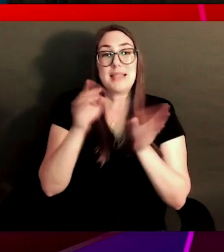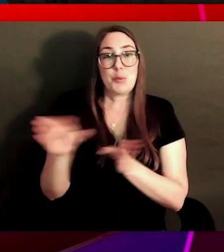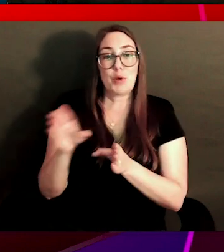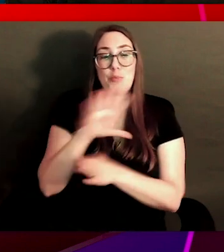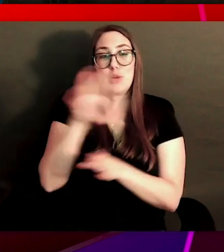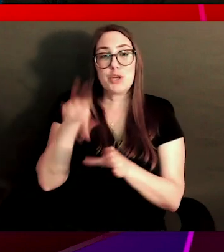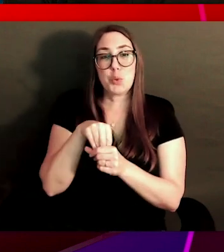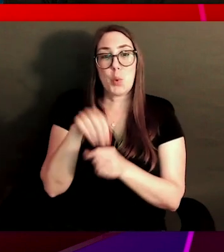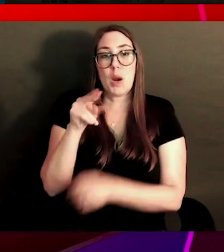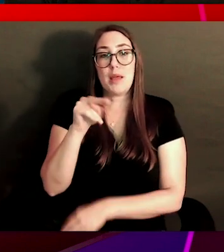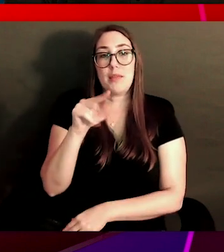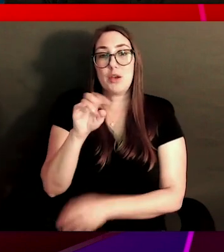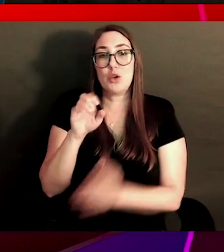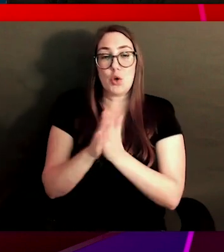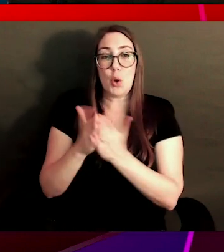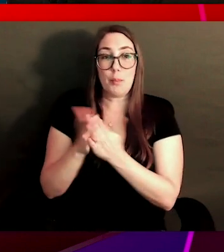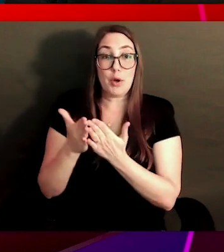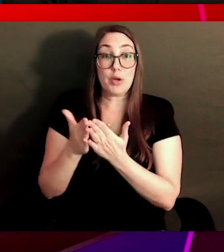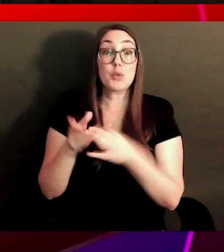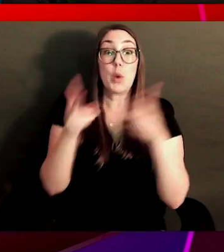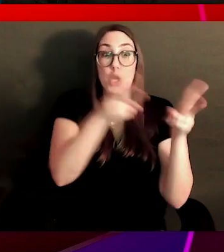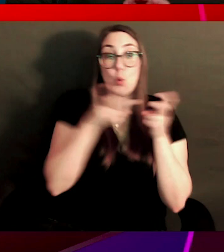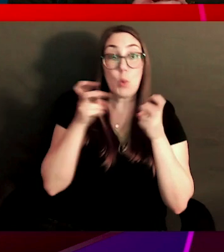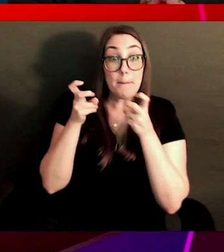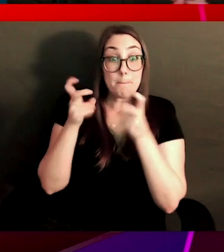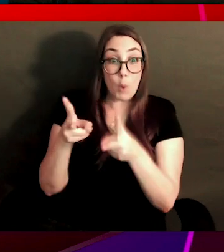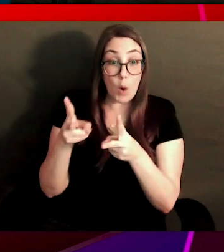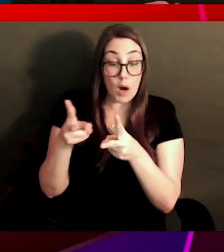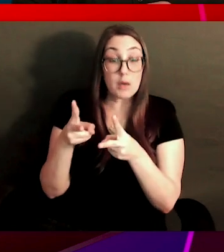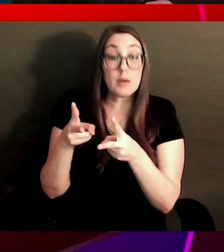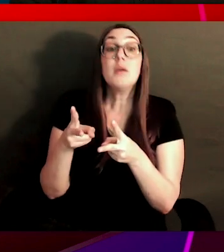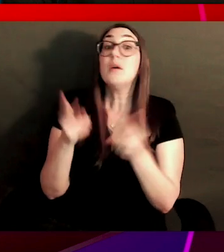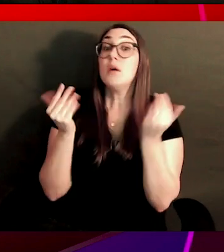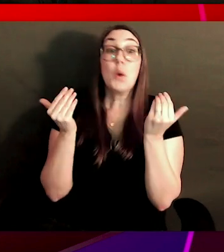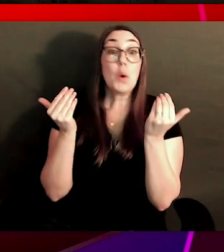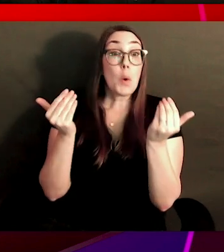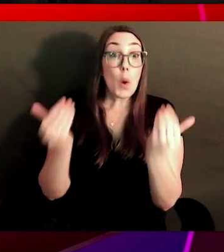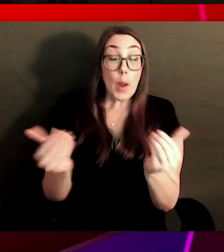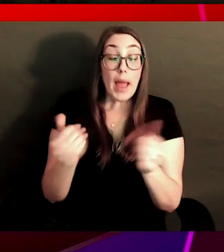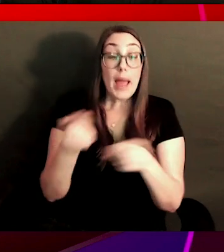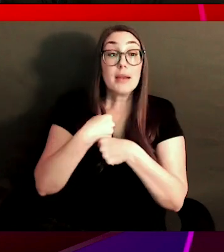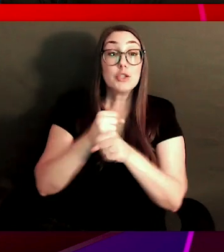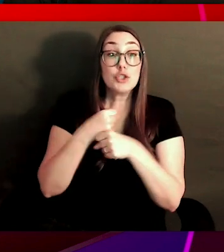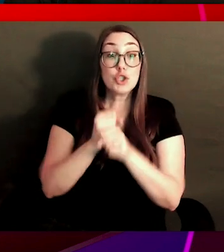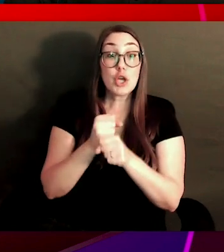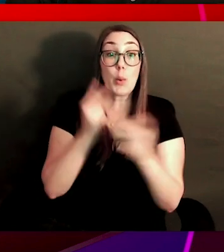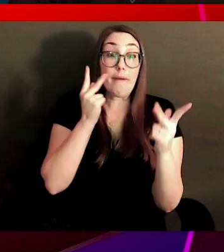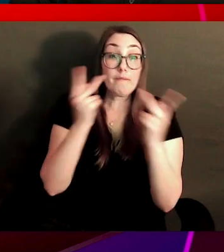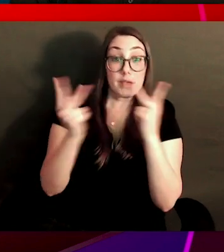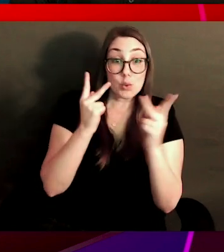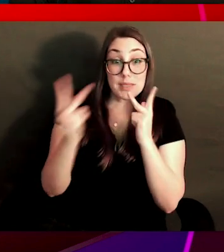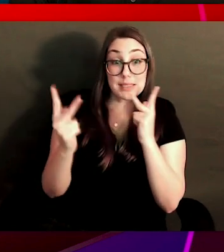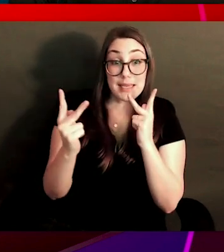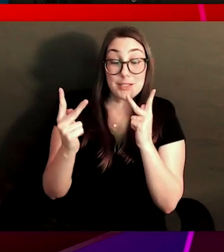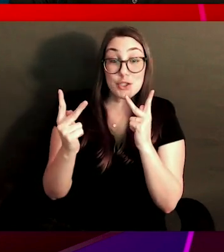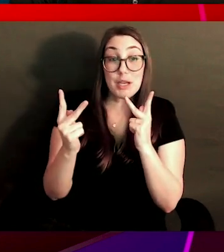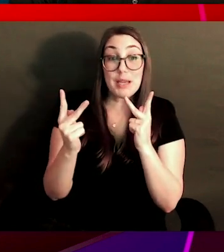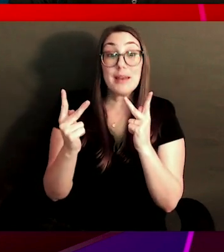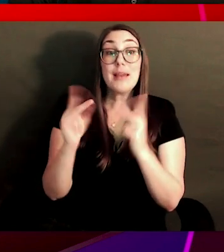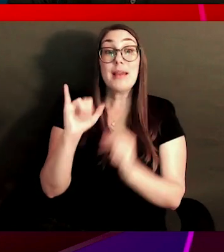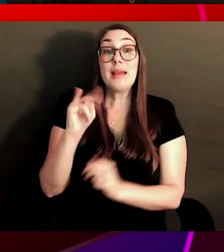importing SageMaker Data Wrangler library, we can then go ahead and generate visualizations and insights on our